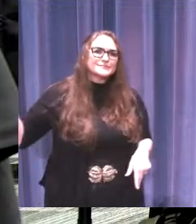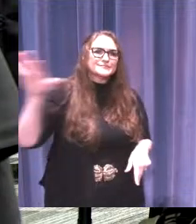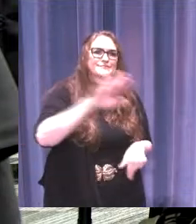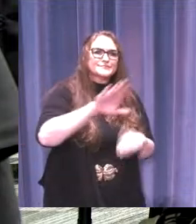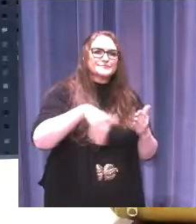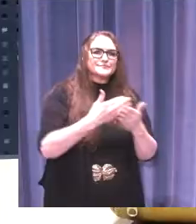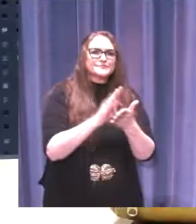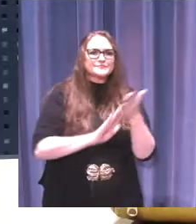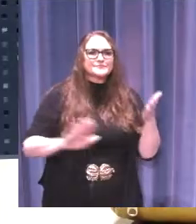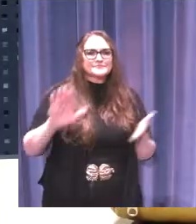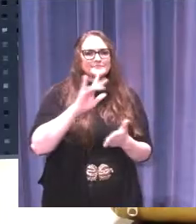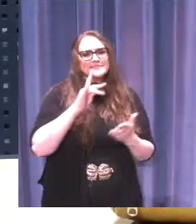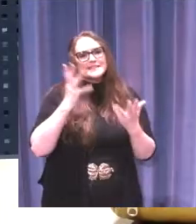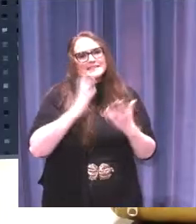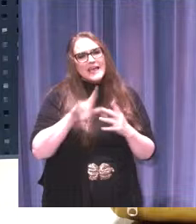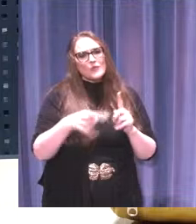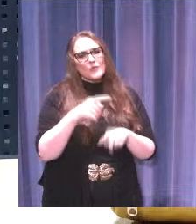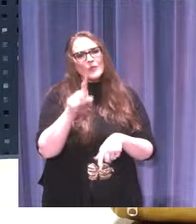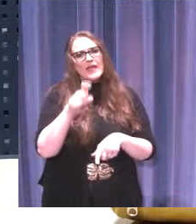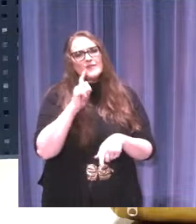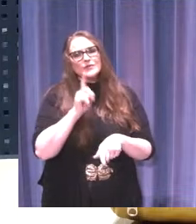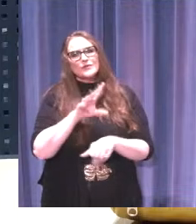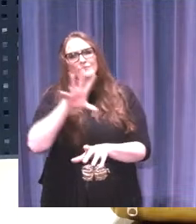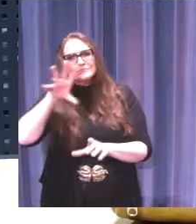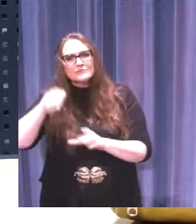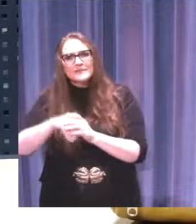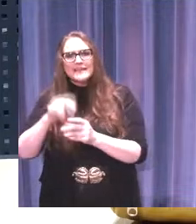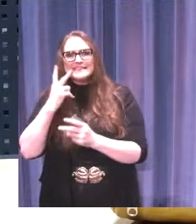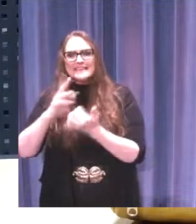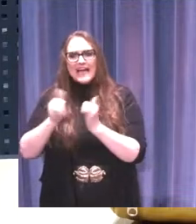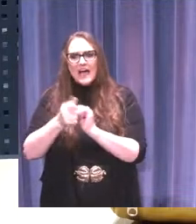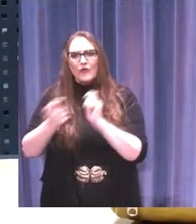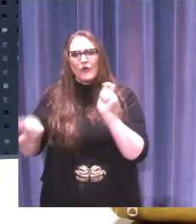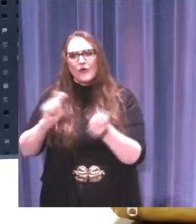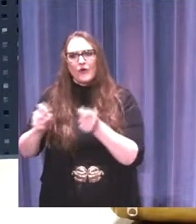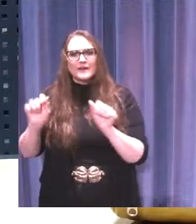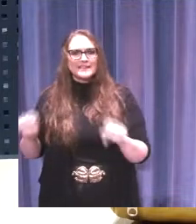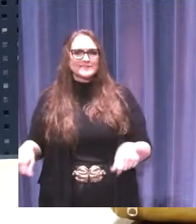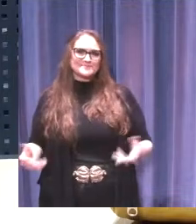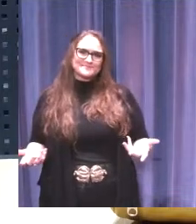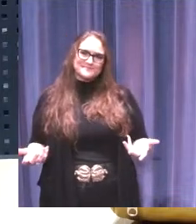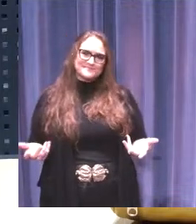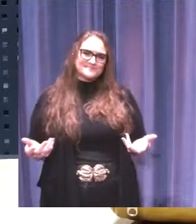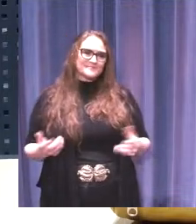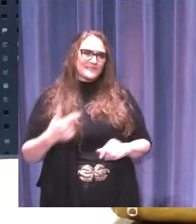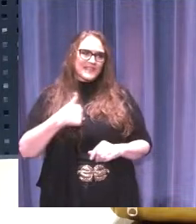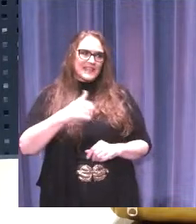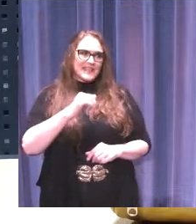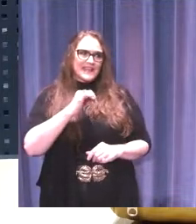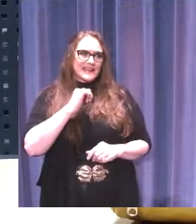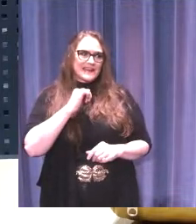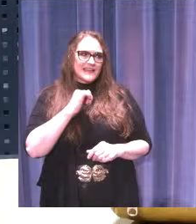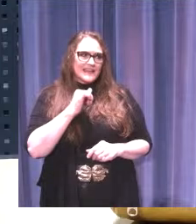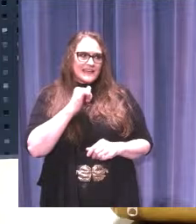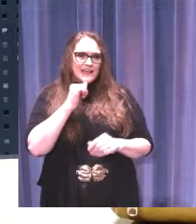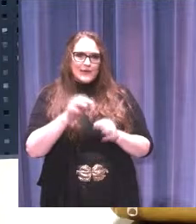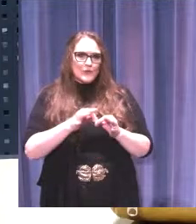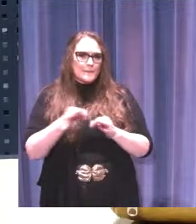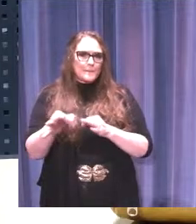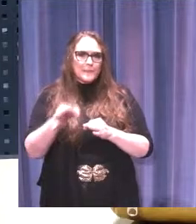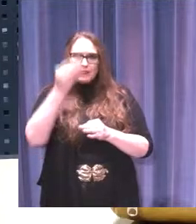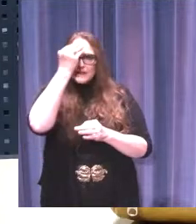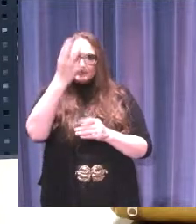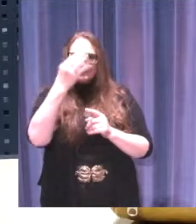That's sad, and we have to get in there and see how we can change it. And I wouldn't put off input